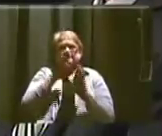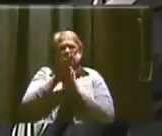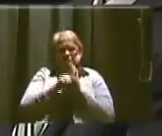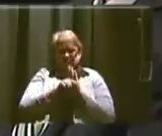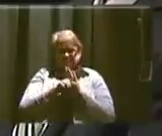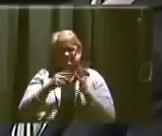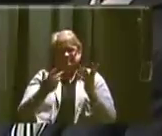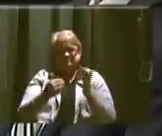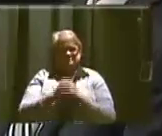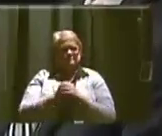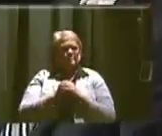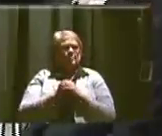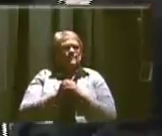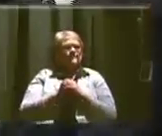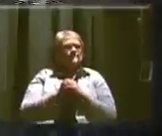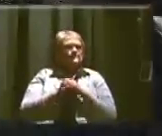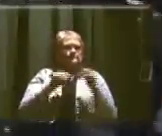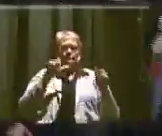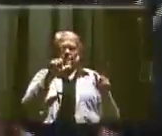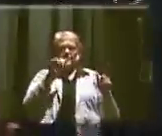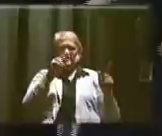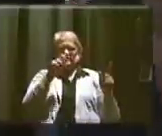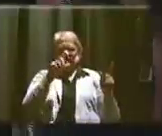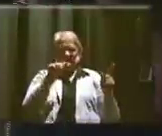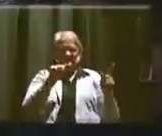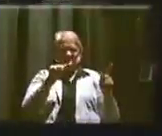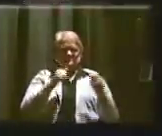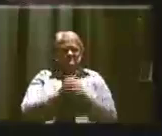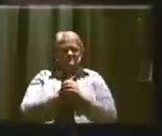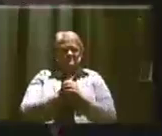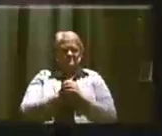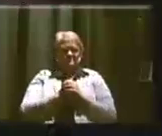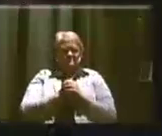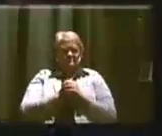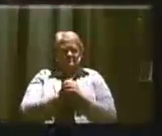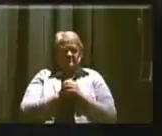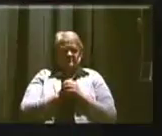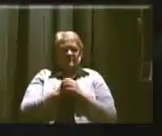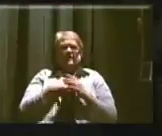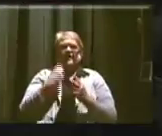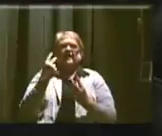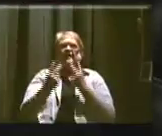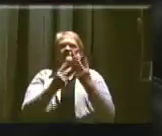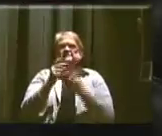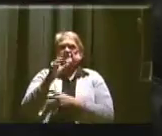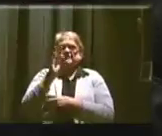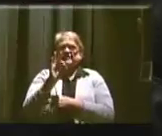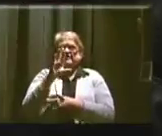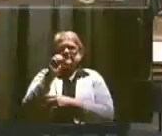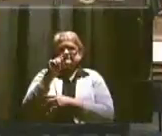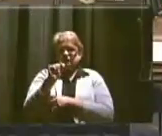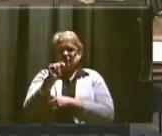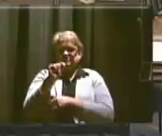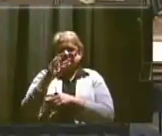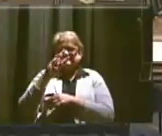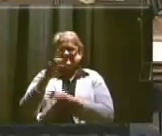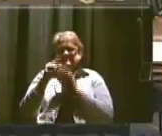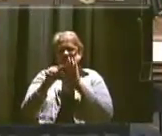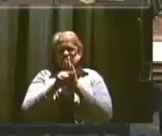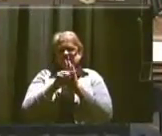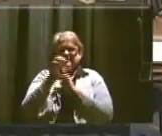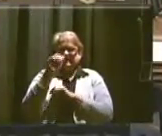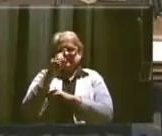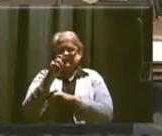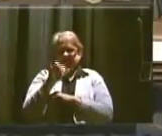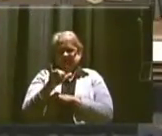Linda? I just wanted to mention the fact that I visited Frost Sixth Grade Academy the other day because I'm down